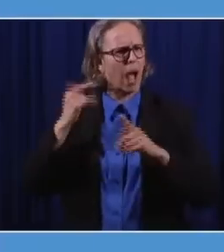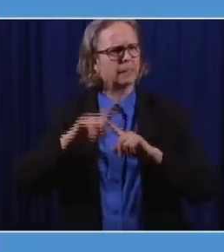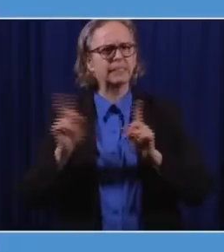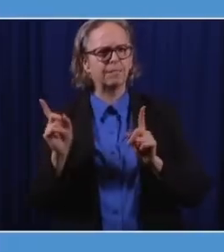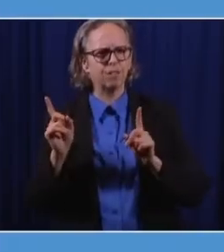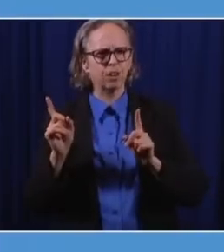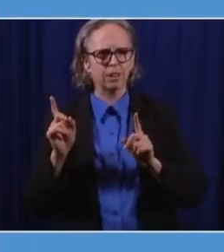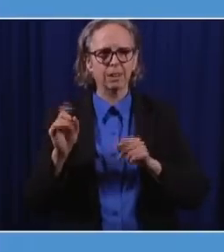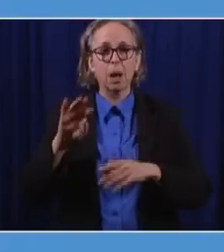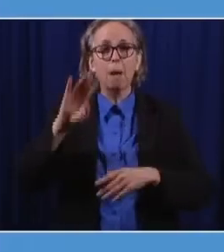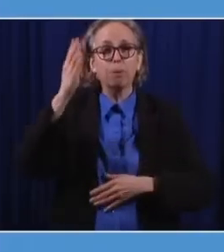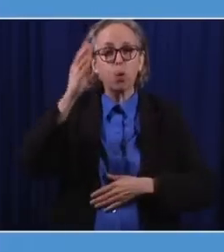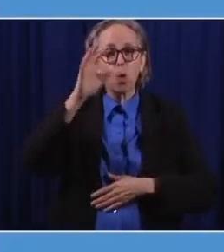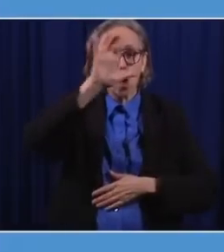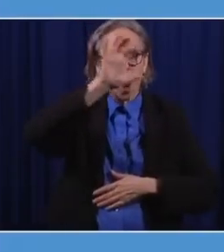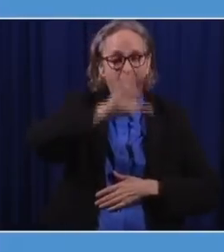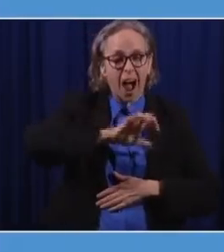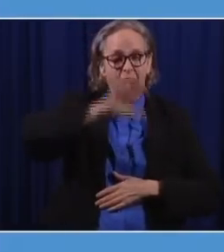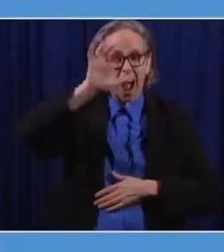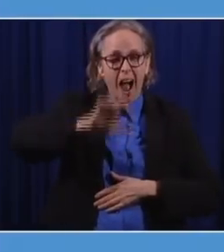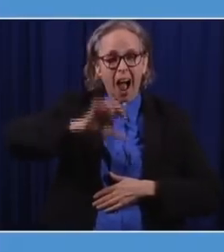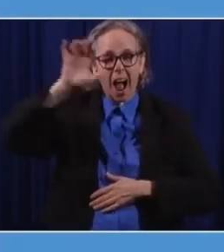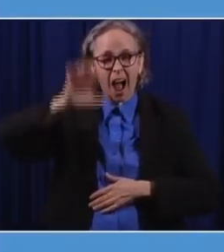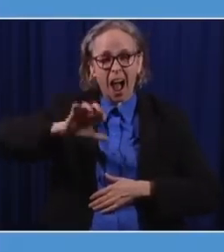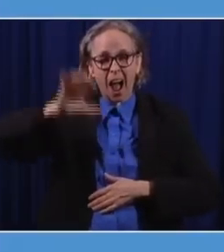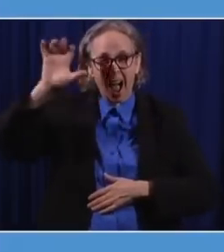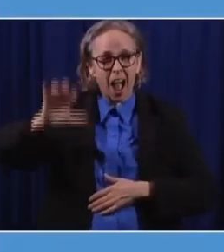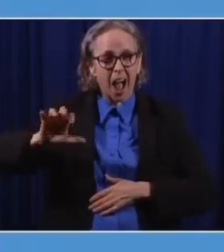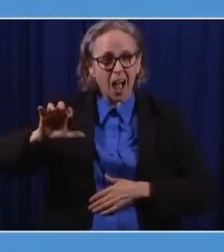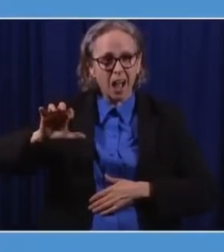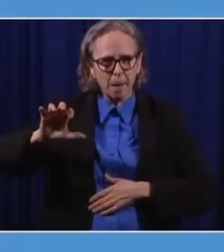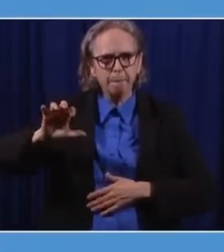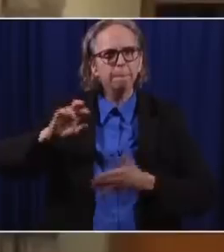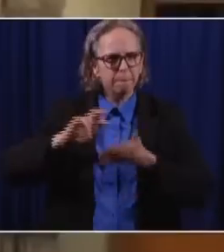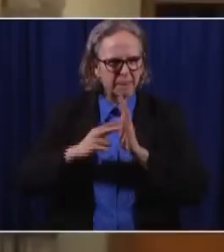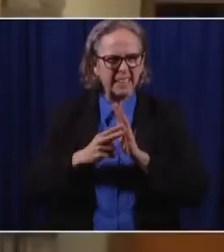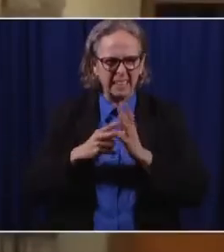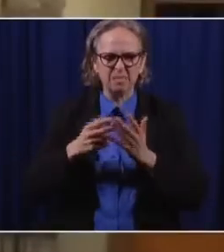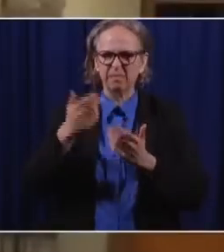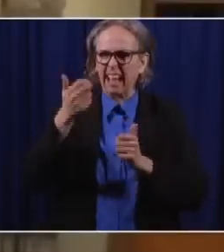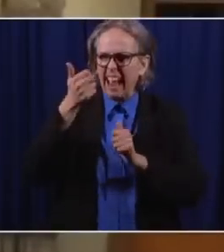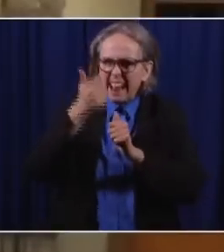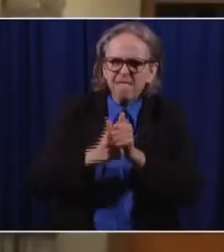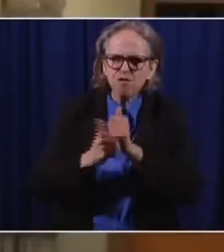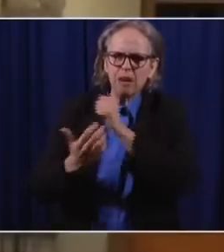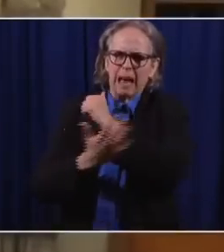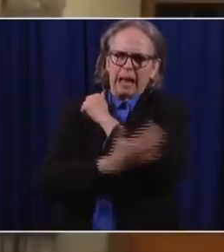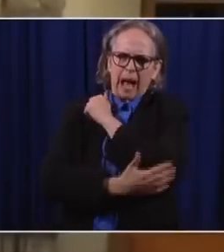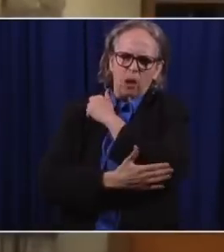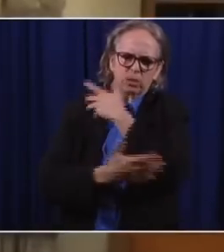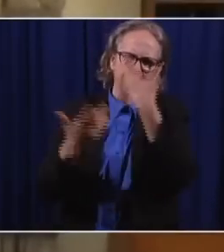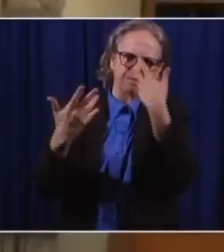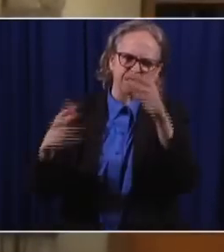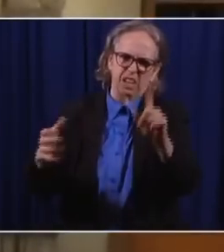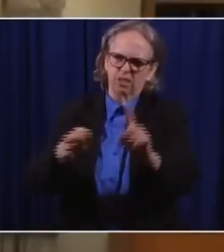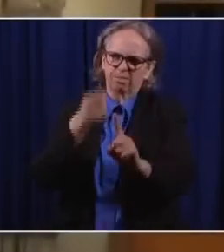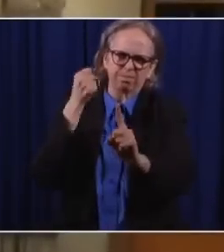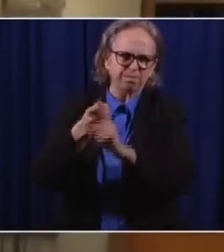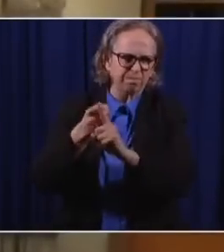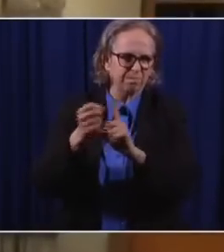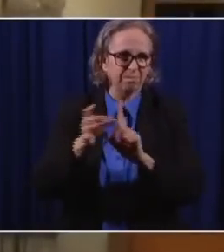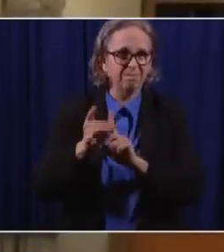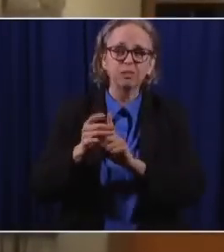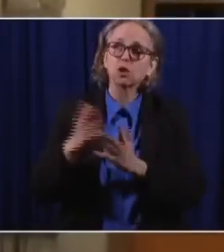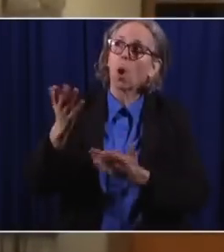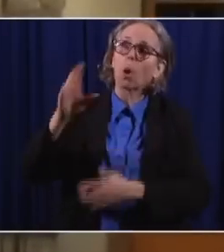across now into every county. So the CDC has high incidence. And what we are showing there is